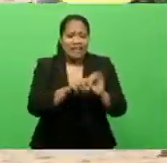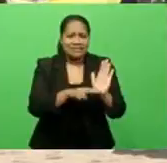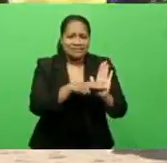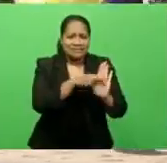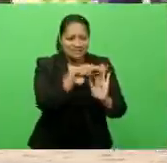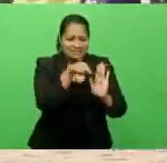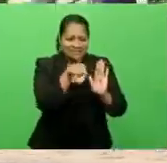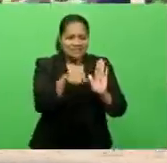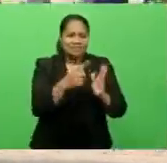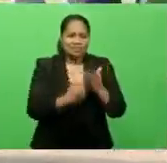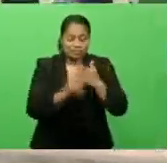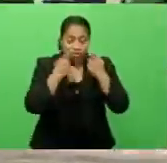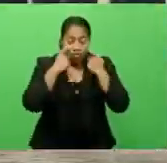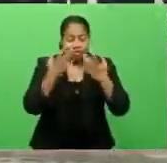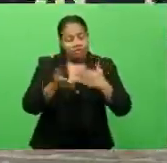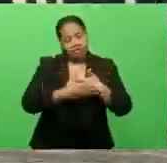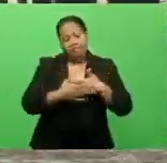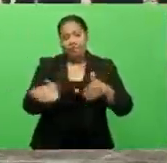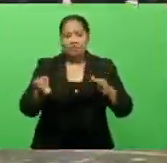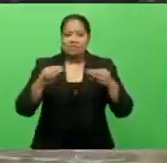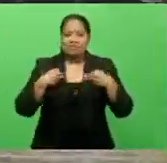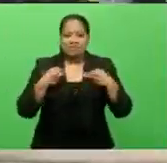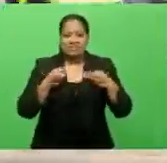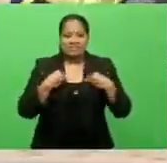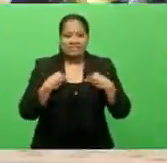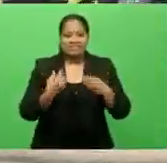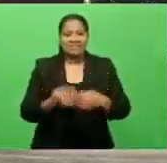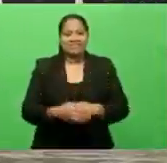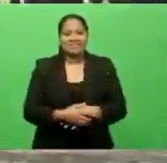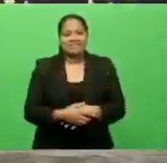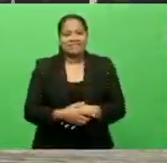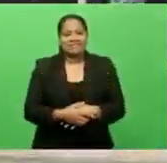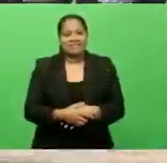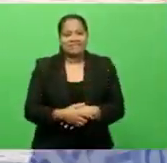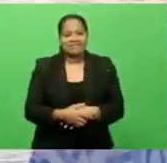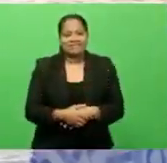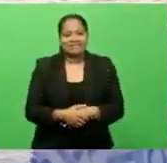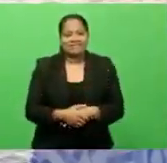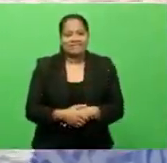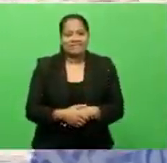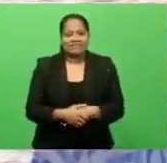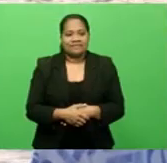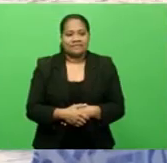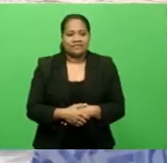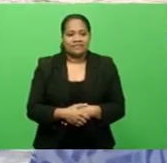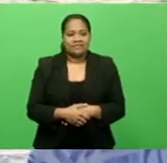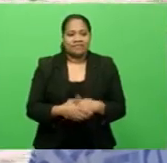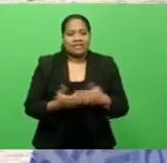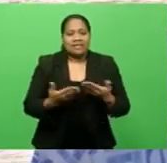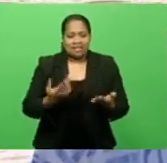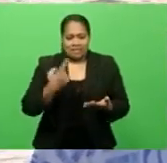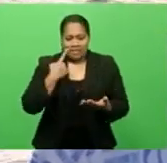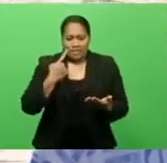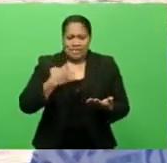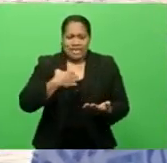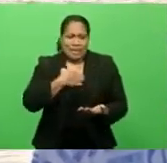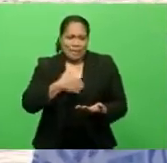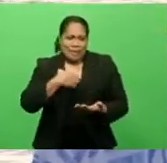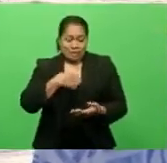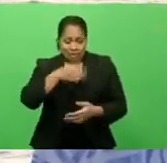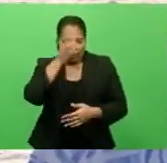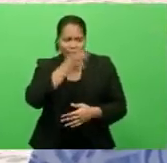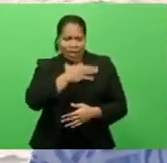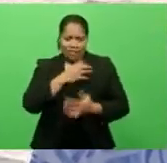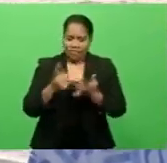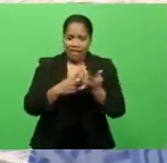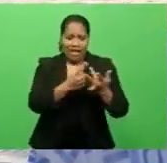open for business despite the current pandemic. It was quite emotional, and I believe so for the other staff